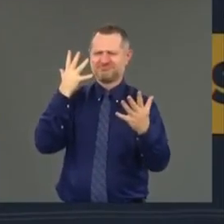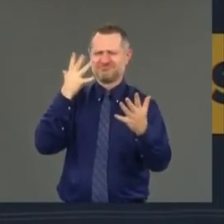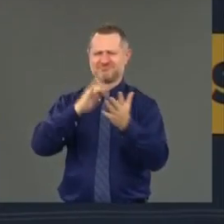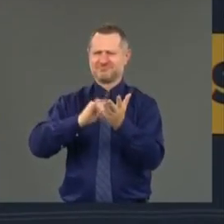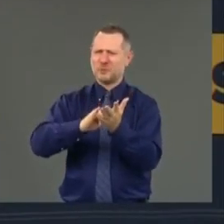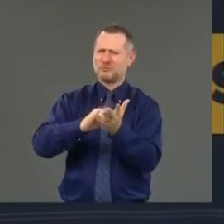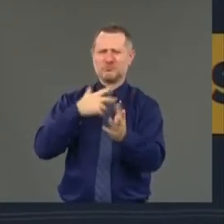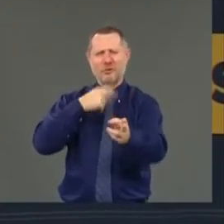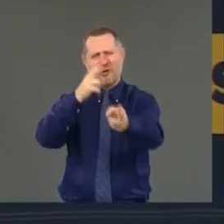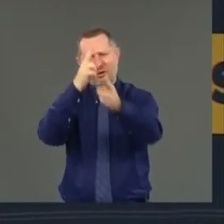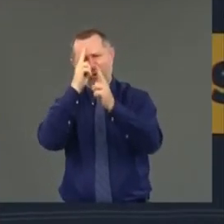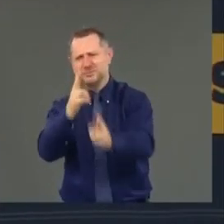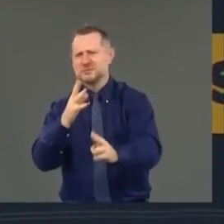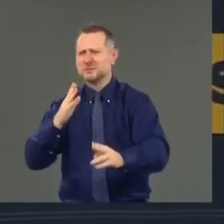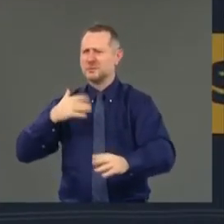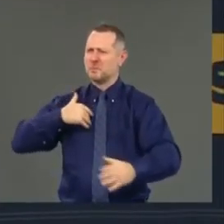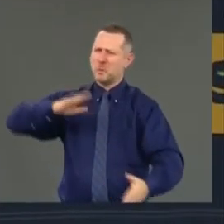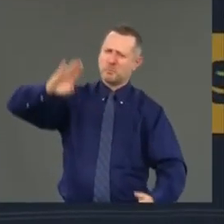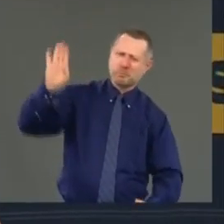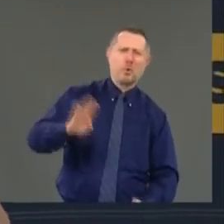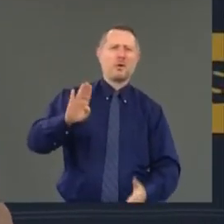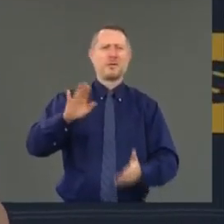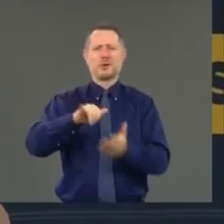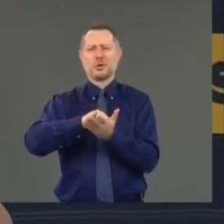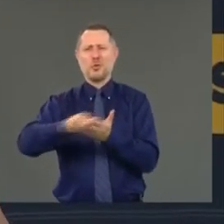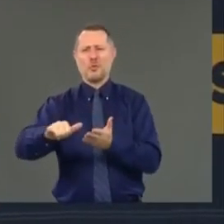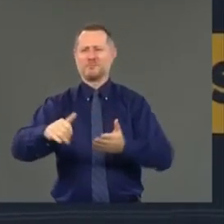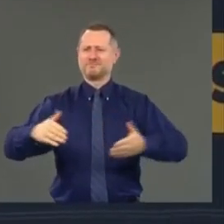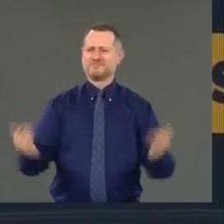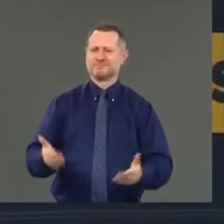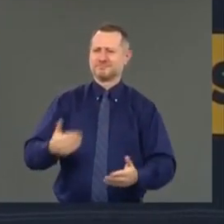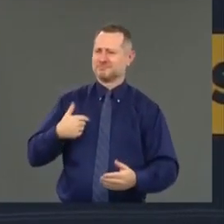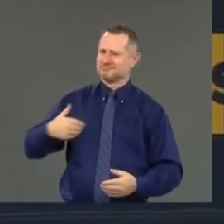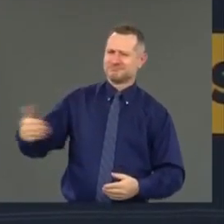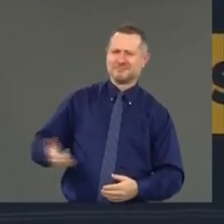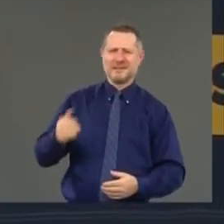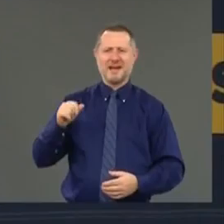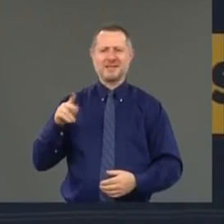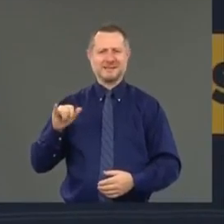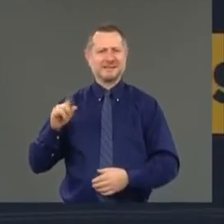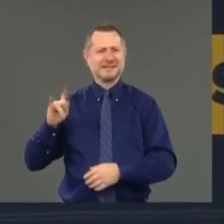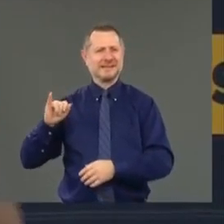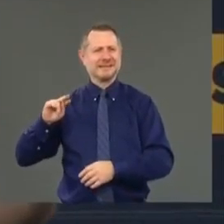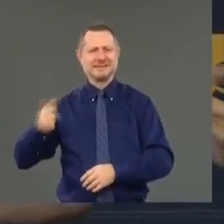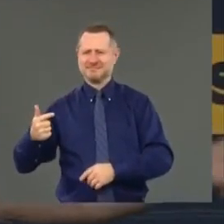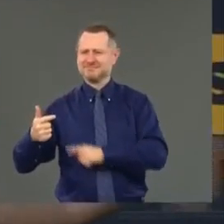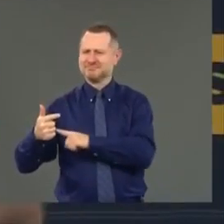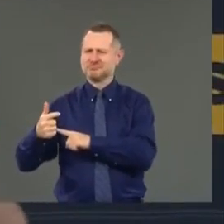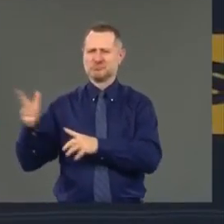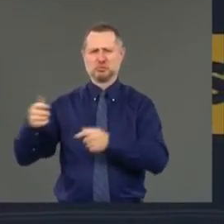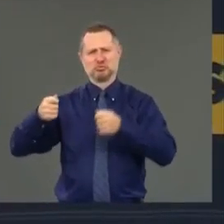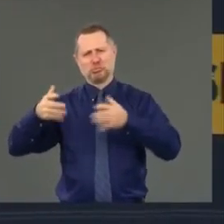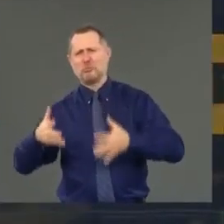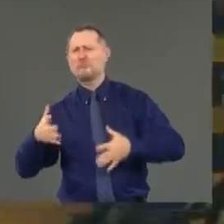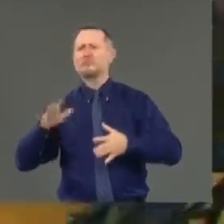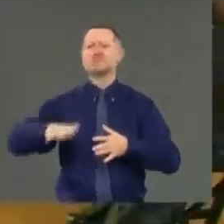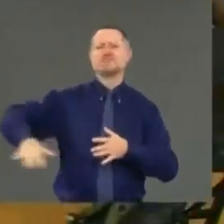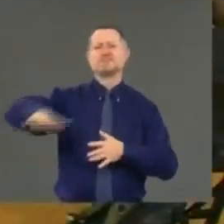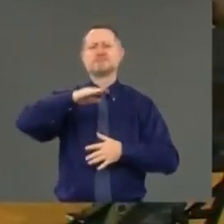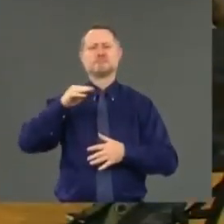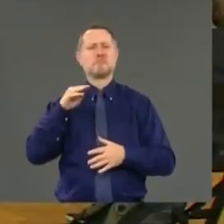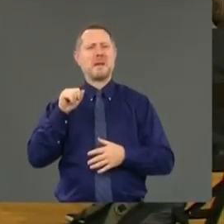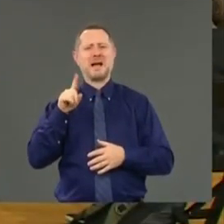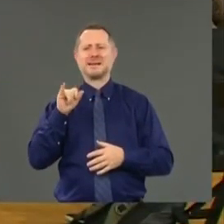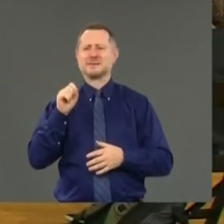Let me thank Stanley King, who is the director of the Madison Square Boys and Girls Club. I'm here with Melissa DeRosa to my right and